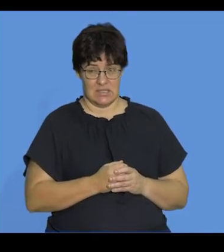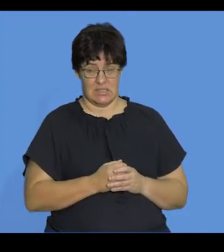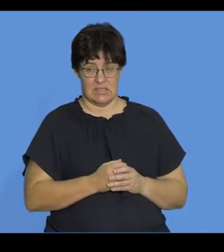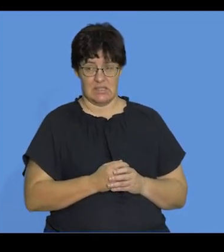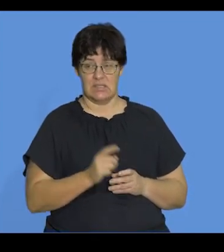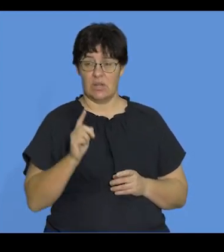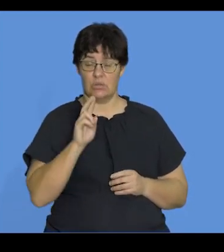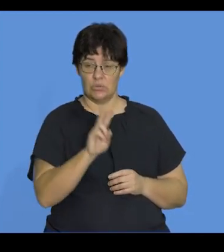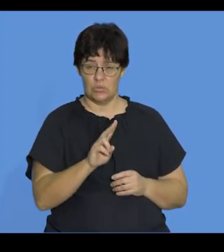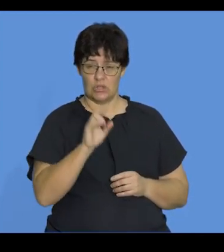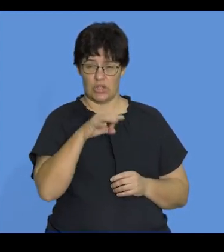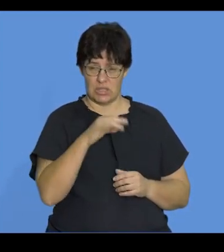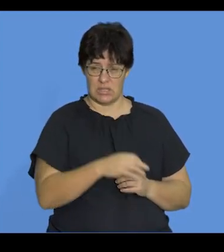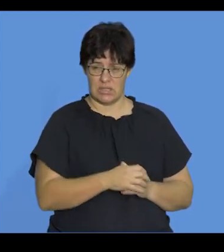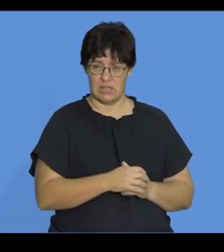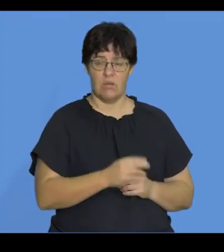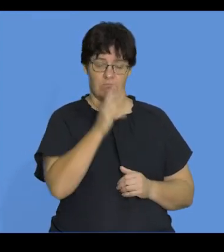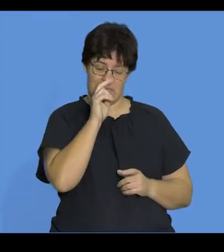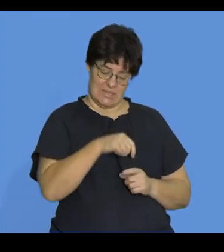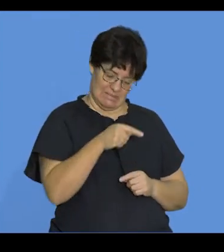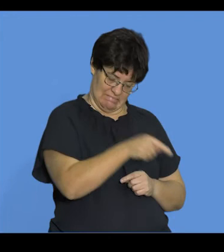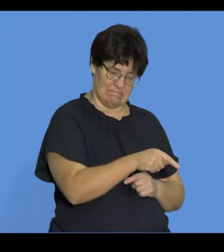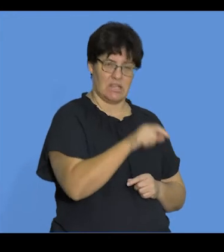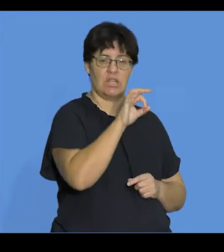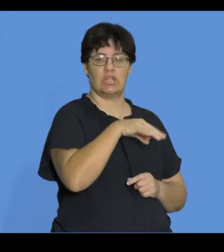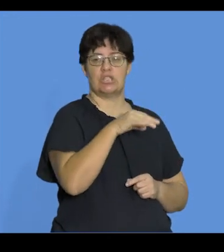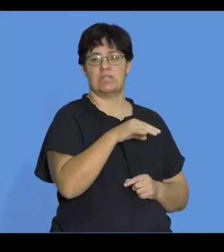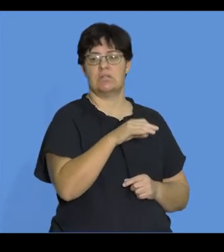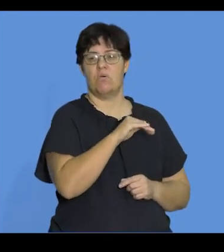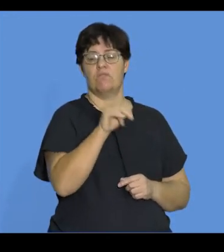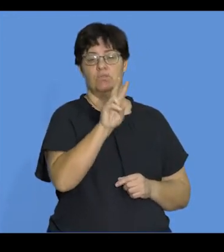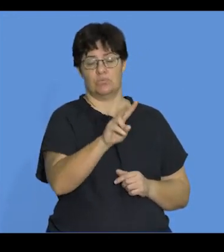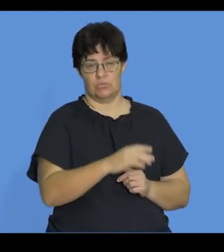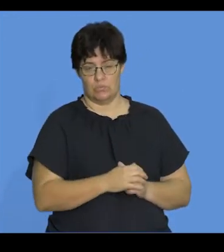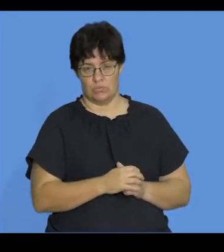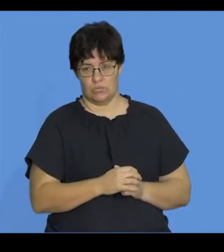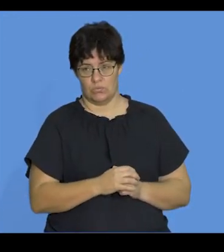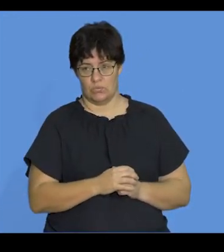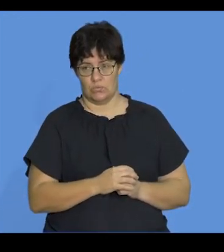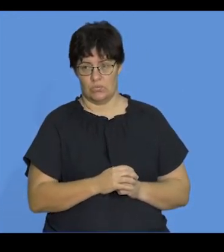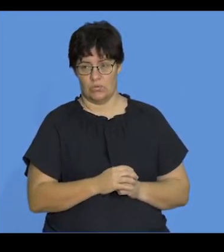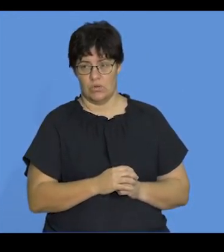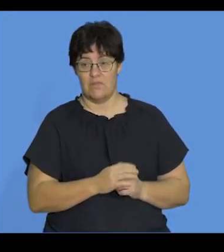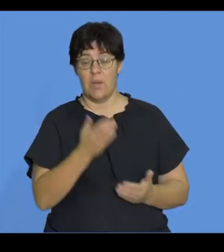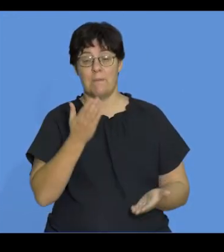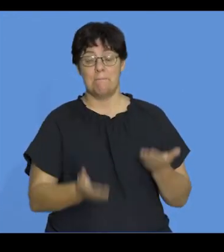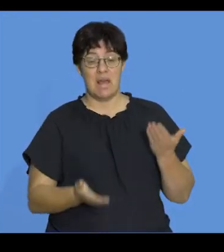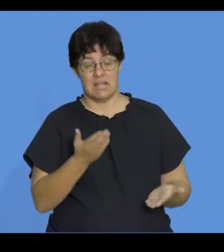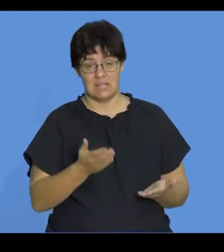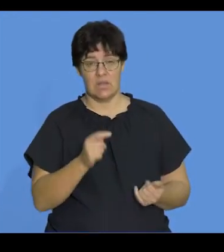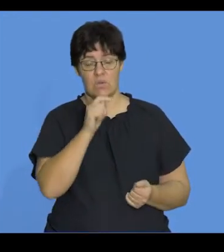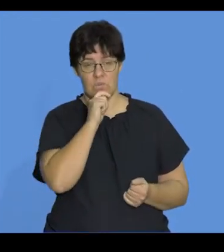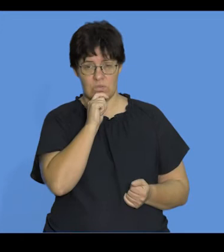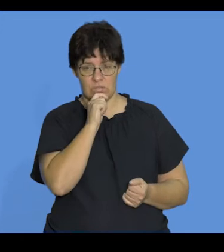is to 13, and then this side will definitely need maybe a 13 over 2, okay? But remember, when we balance, we use